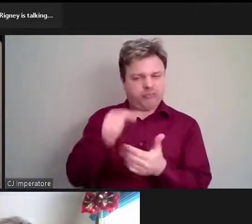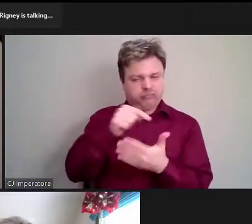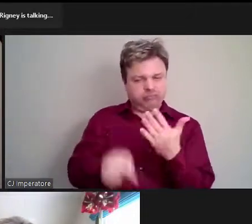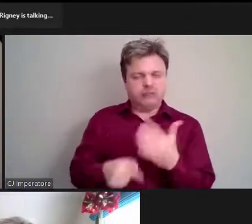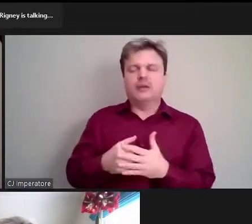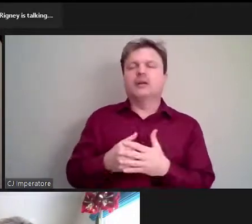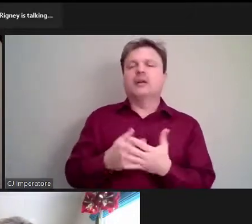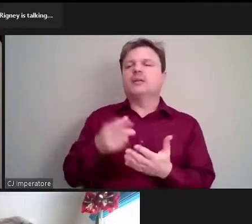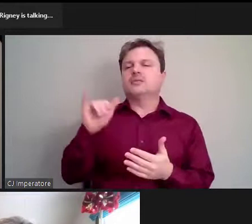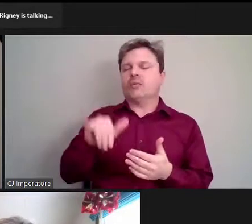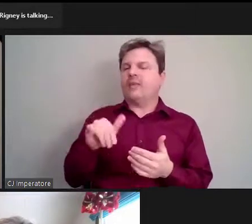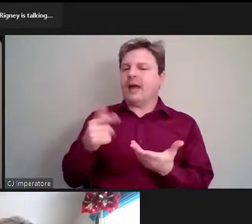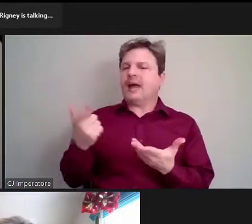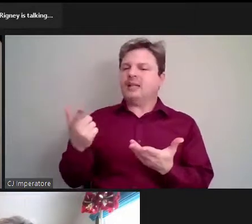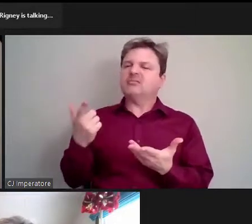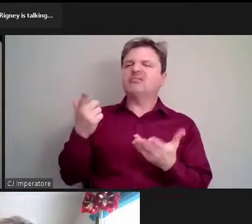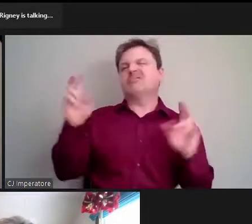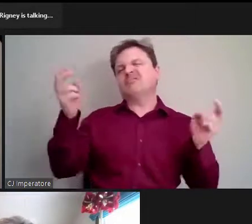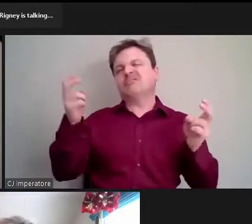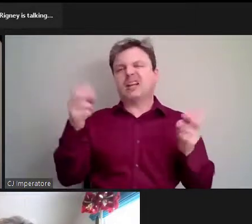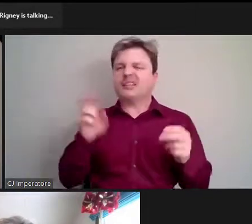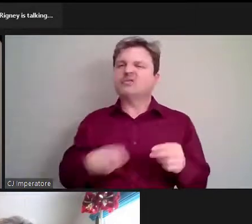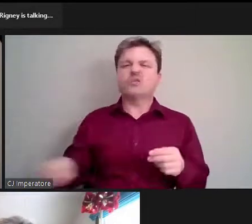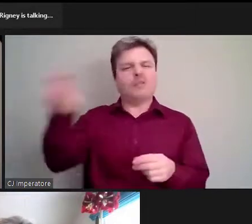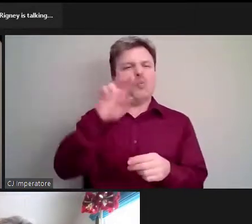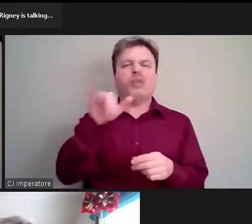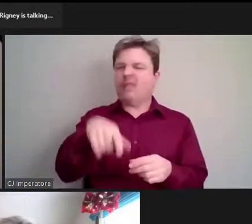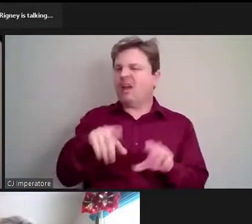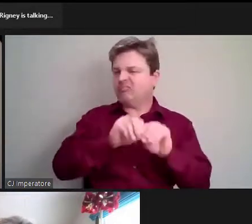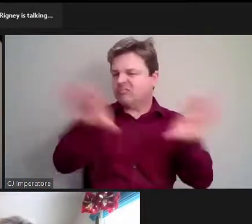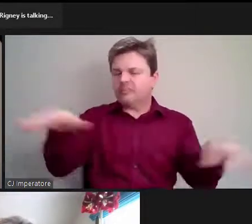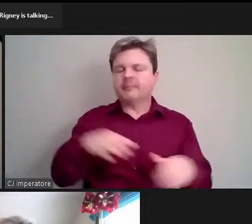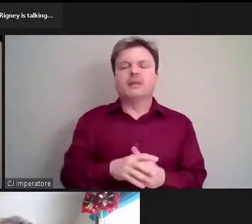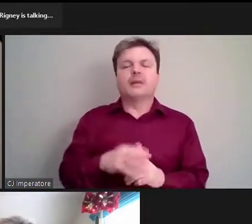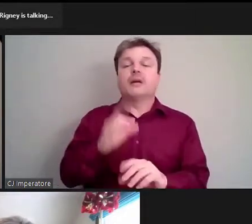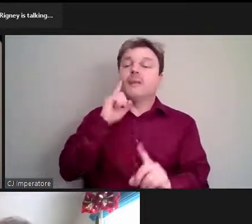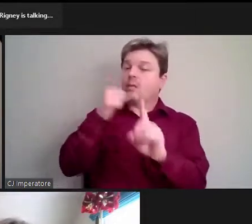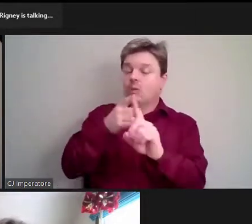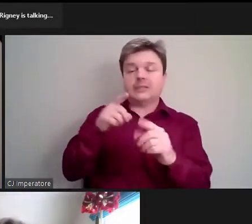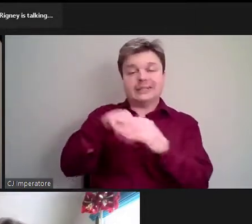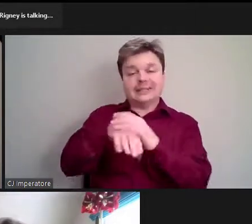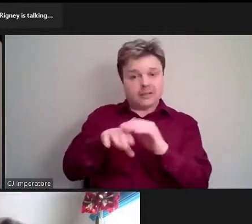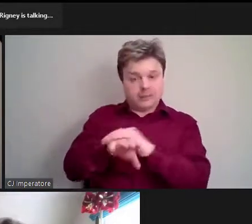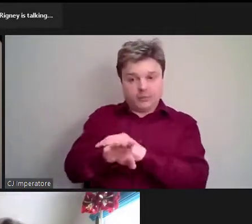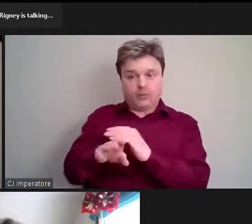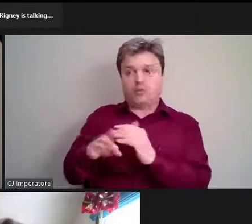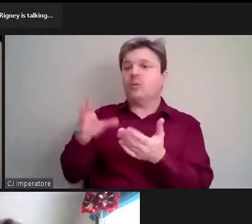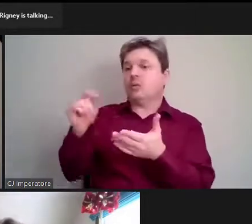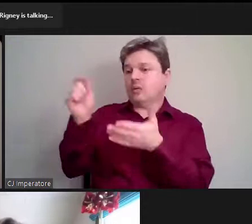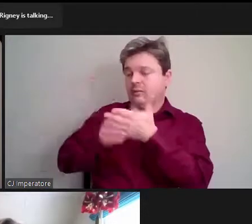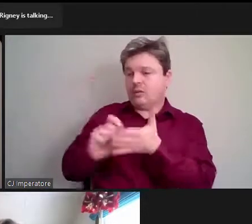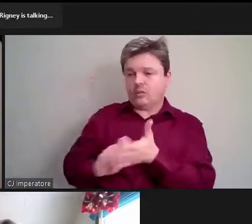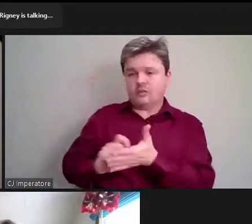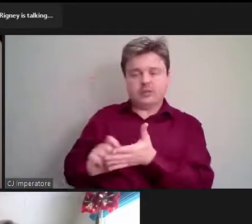that traveling show on the road. The goal being to make accessible composing a Spartan value from the